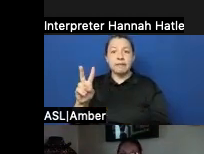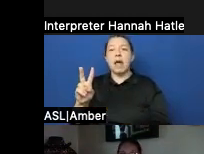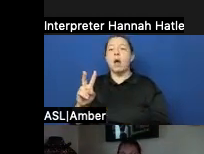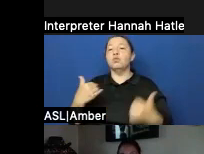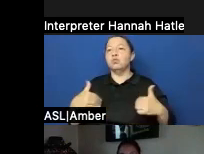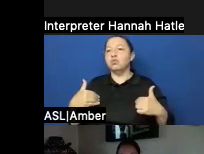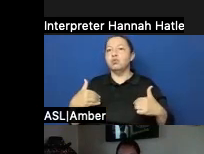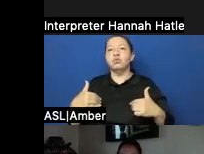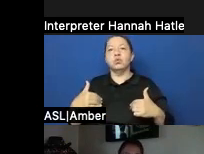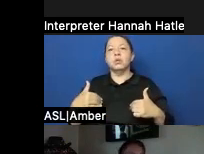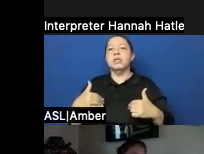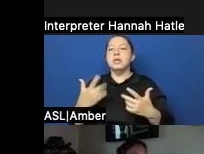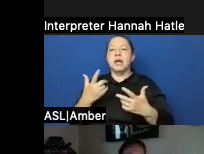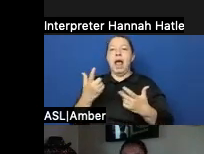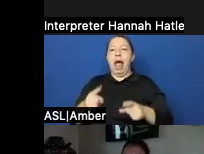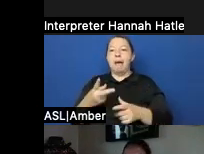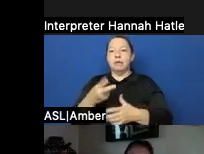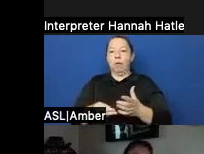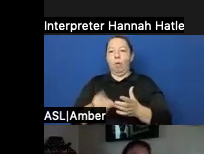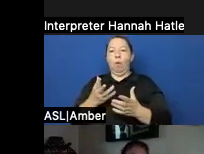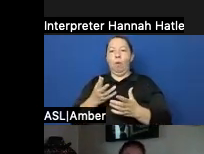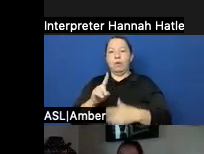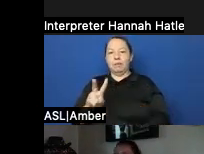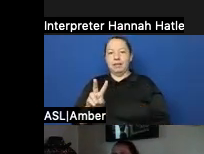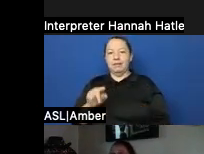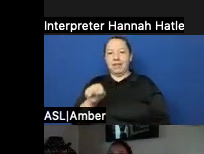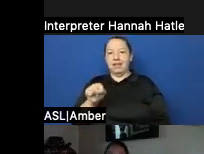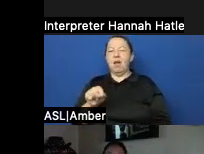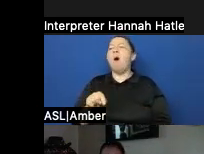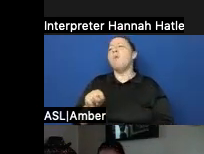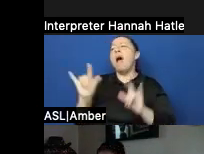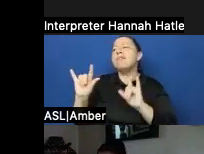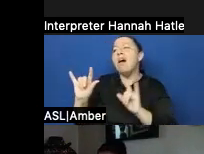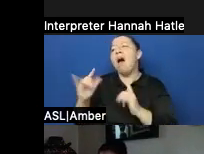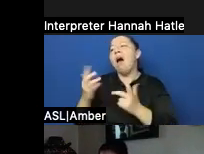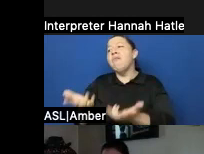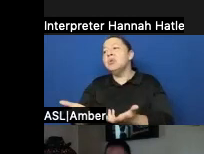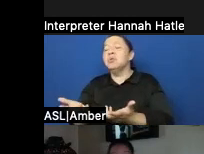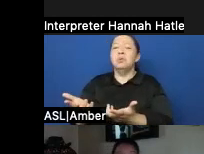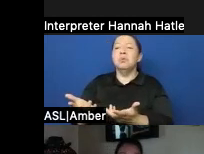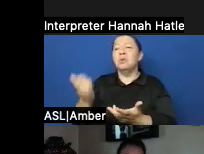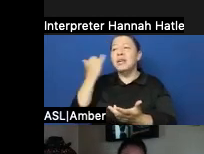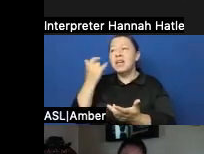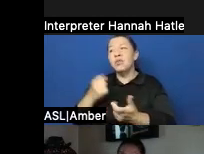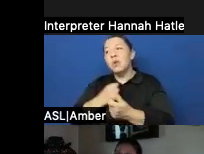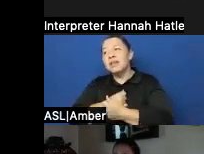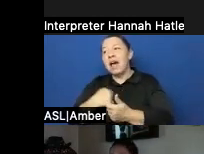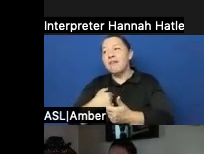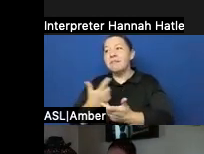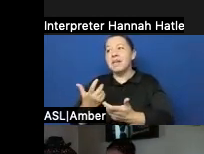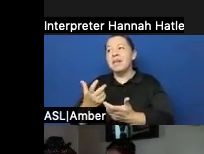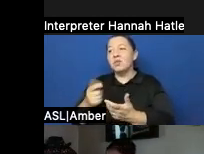that's a part of the grooming. Baby, baby, baby, I love you. If you'll do this, and if you love me, you'll do it again. Baby,